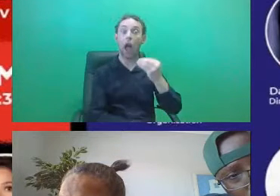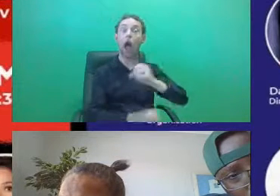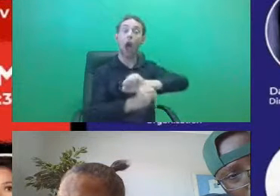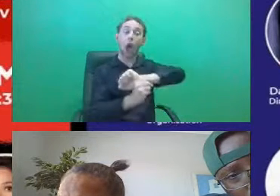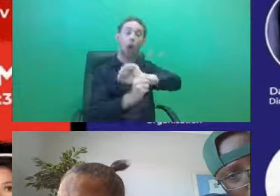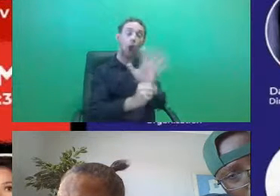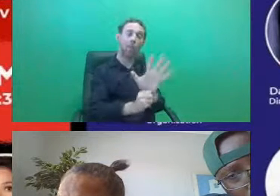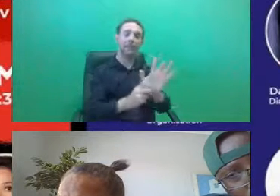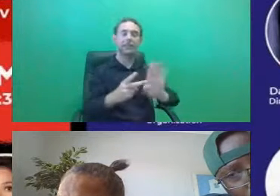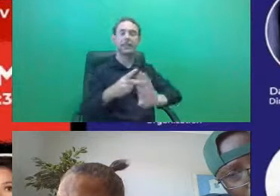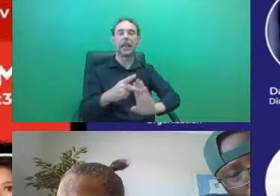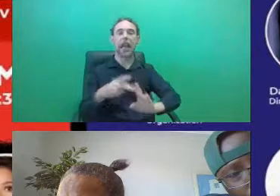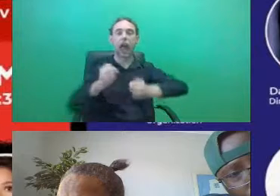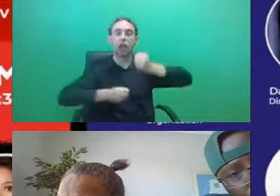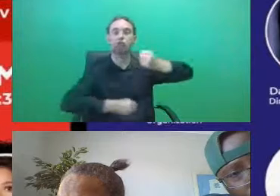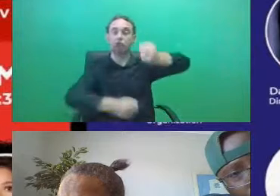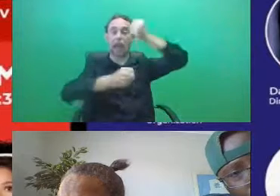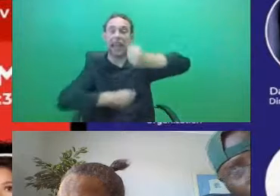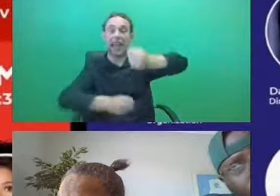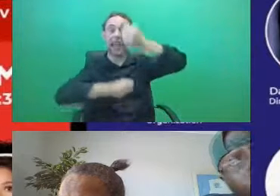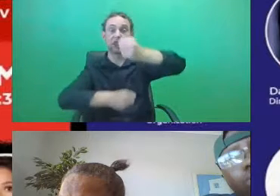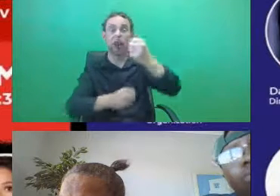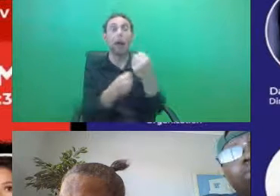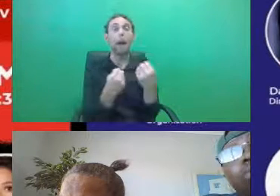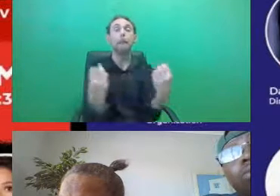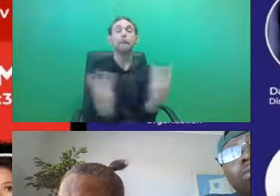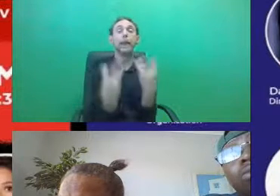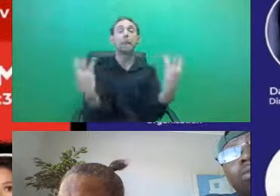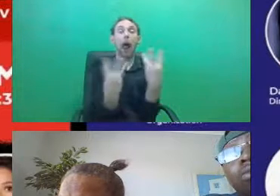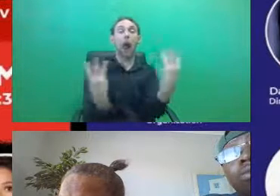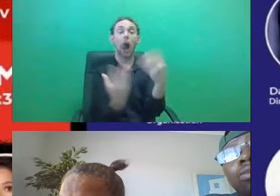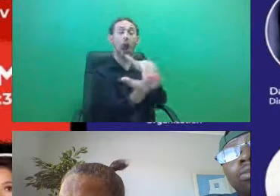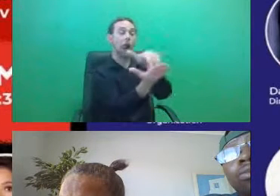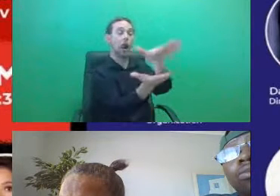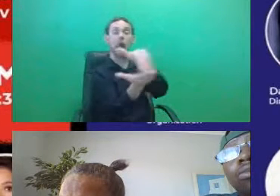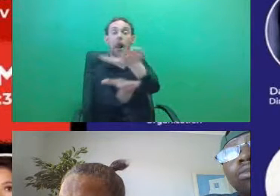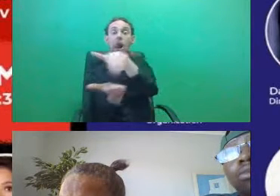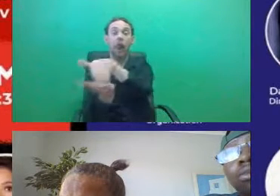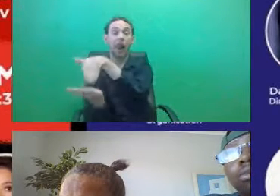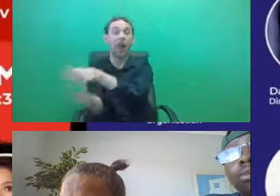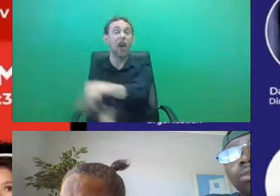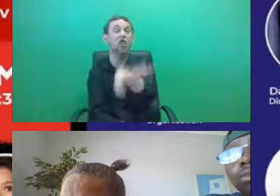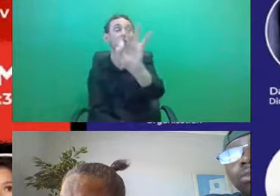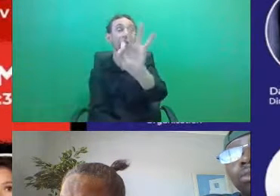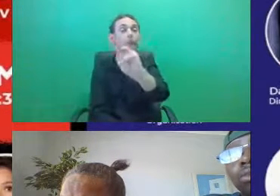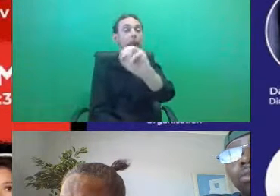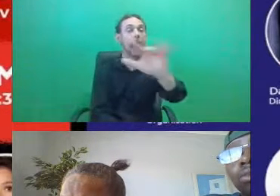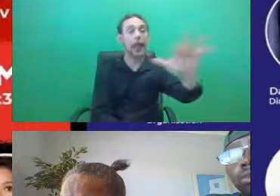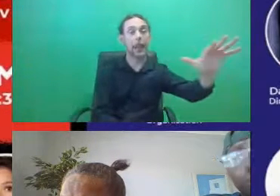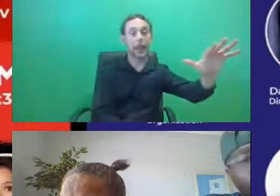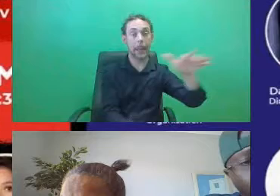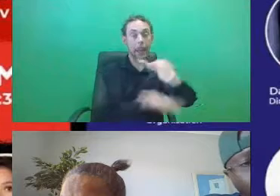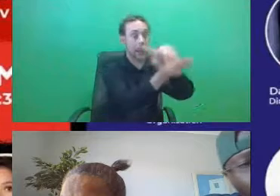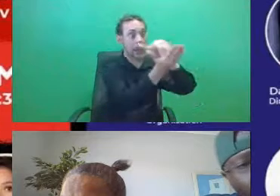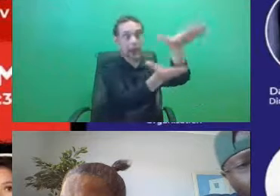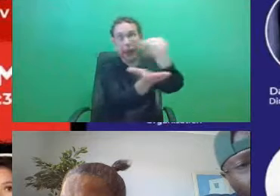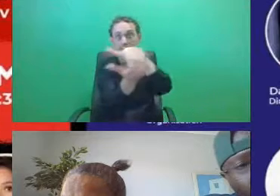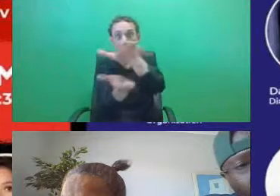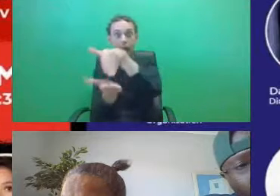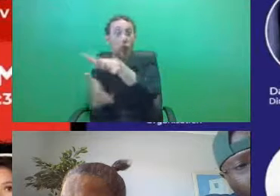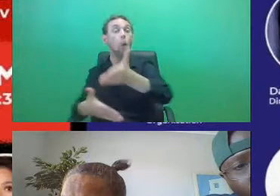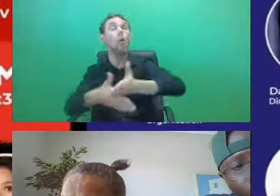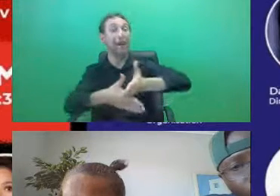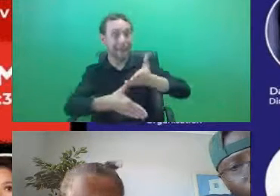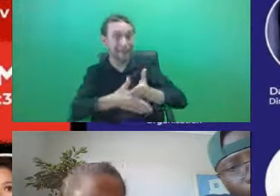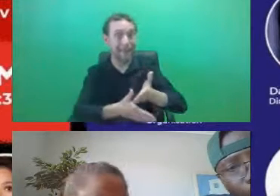million people in KZN who lost their jobs, 2 million of them were women, which is a